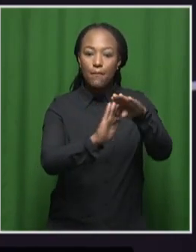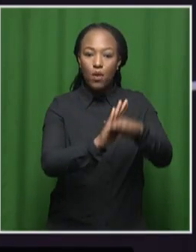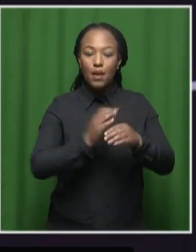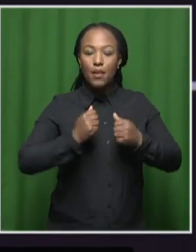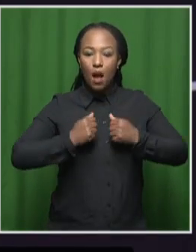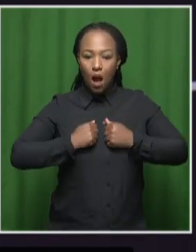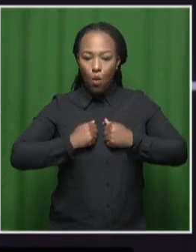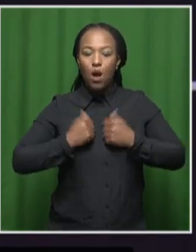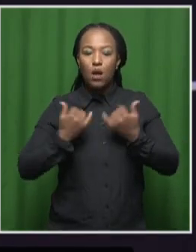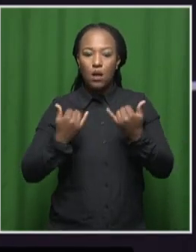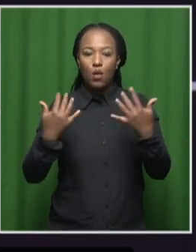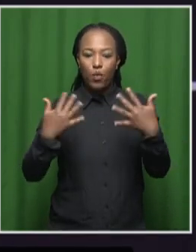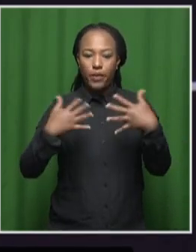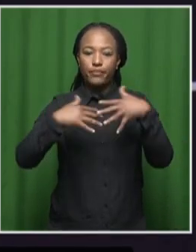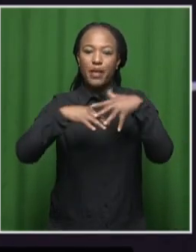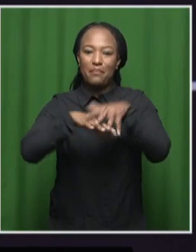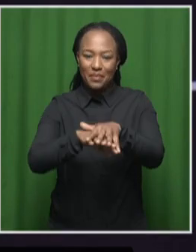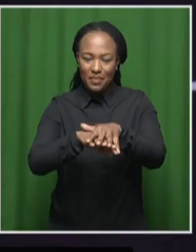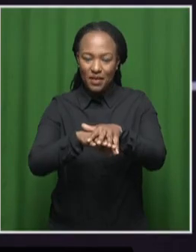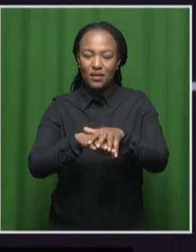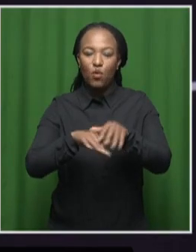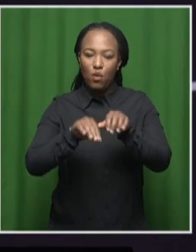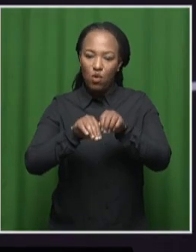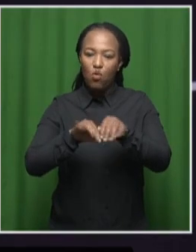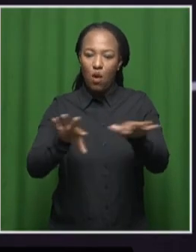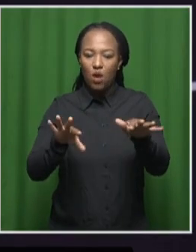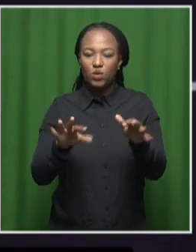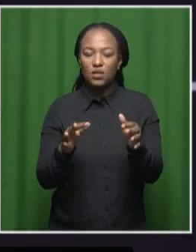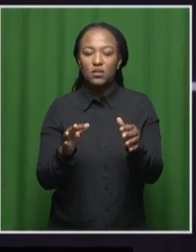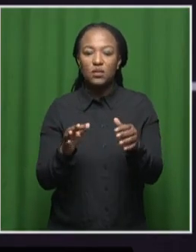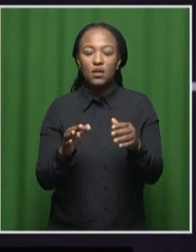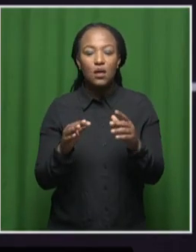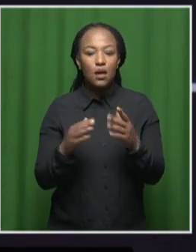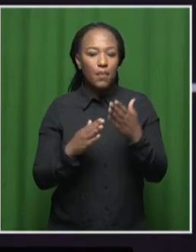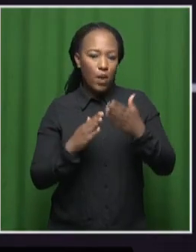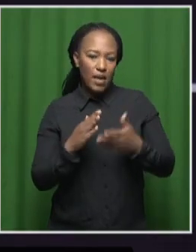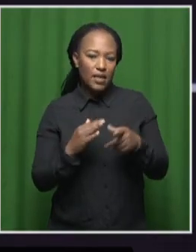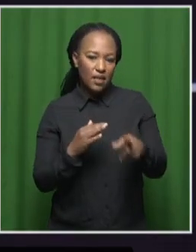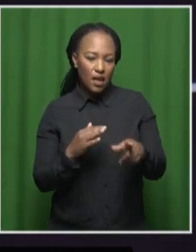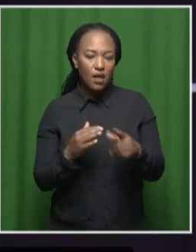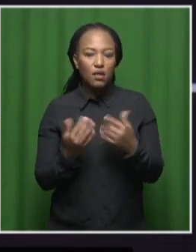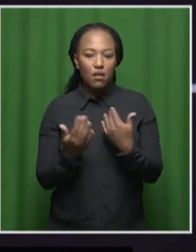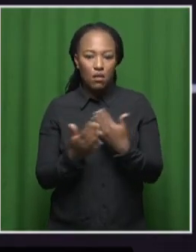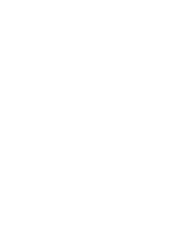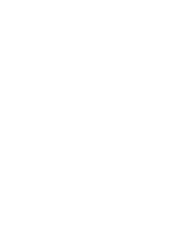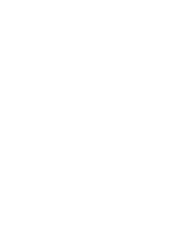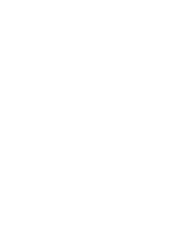rolled out. I think I'll just leave it there, and we'll take the questions.